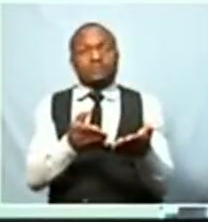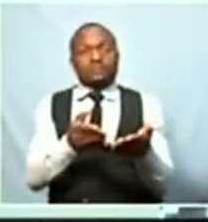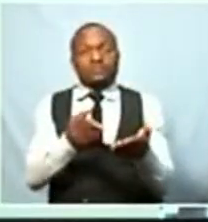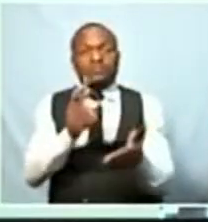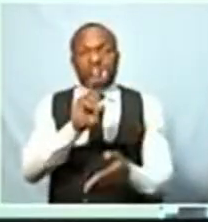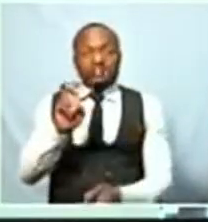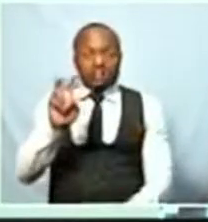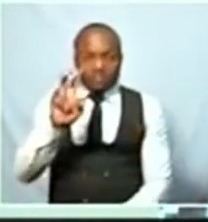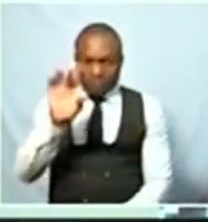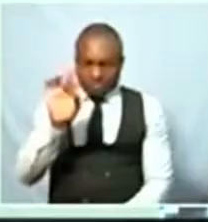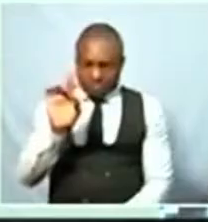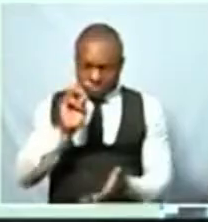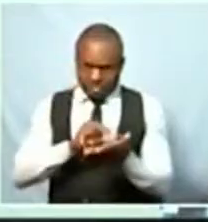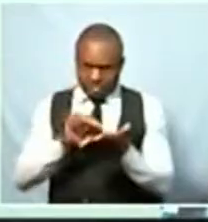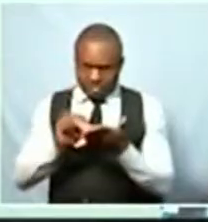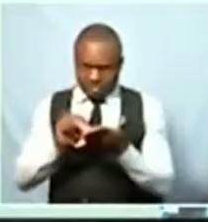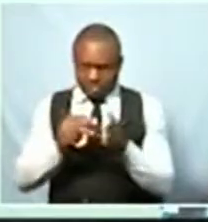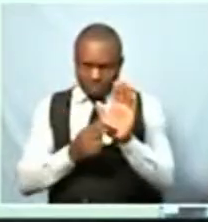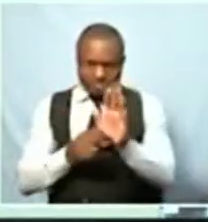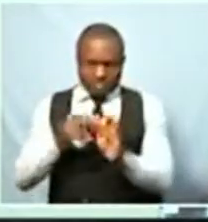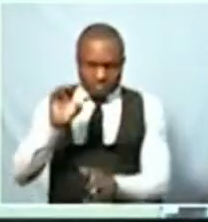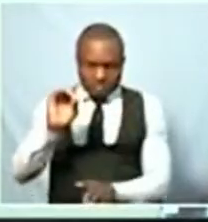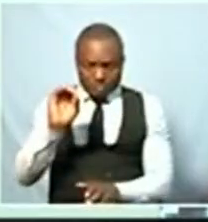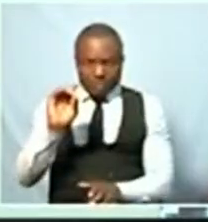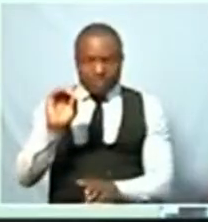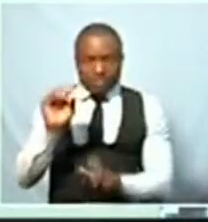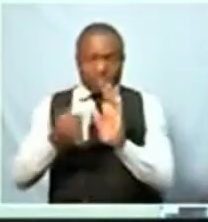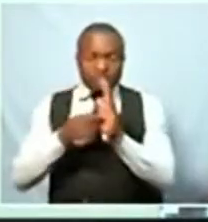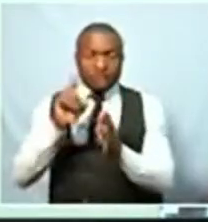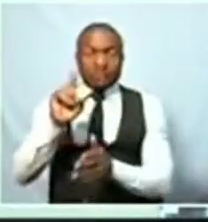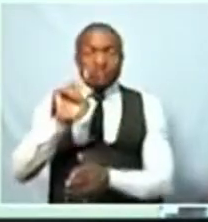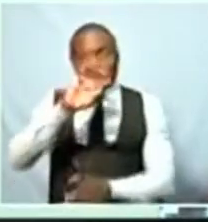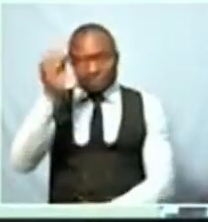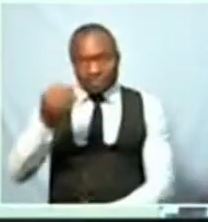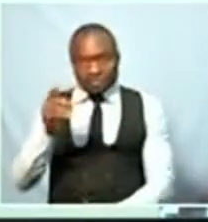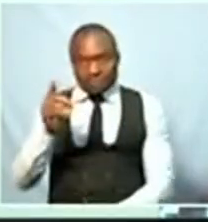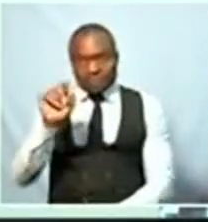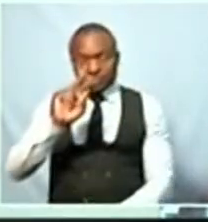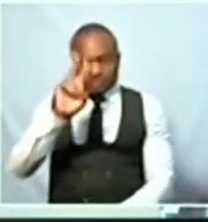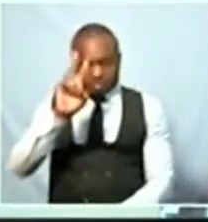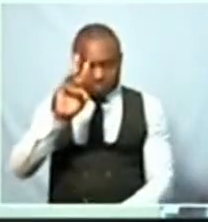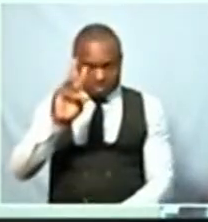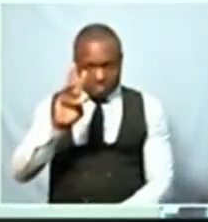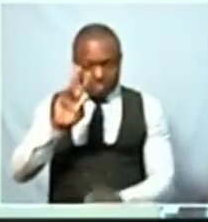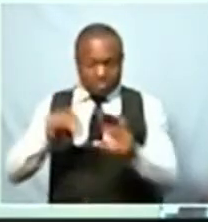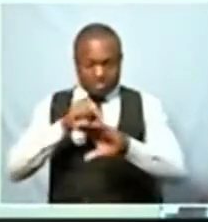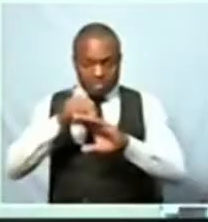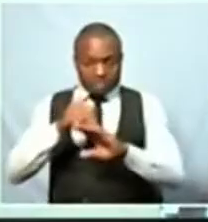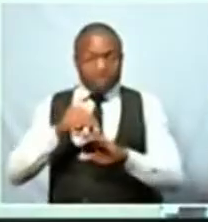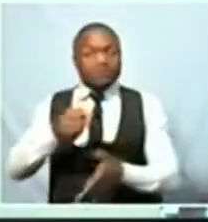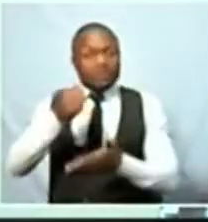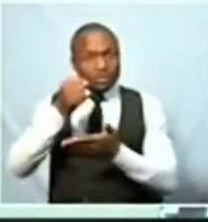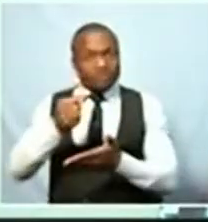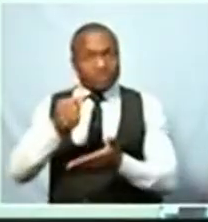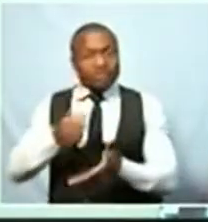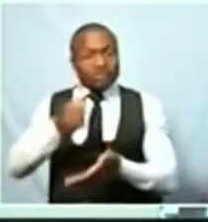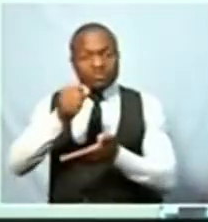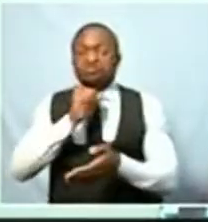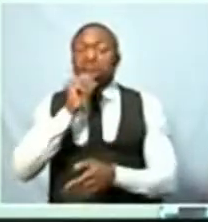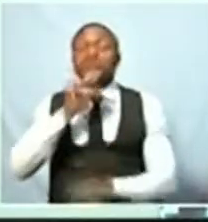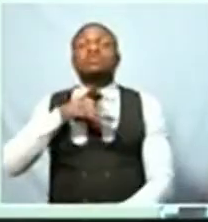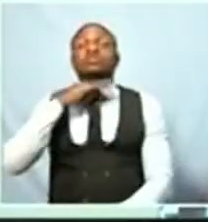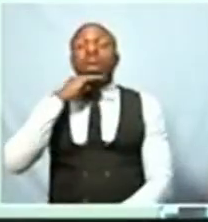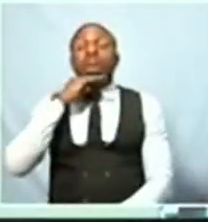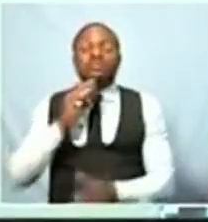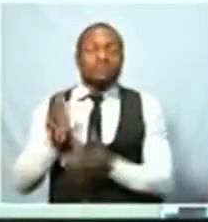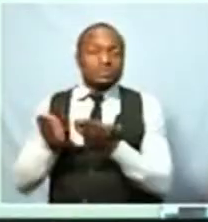kwacha, representing 0.1% of the 2026 national budget. The budget is therefore insufficient and